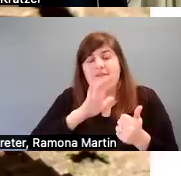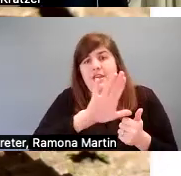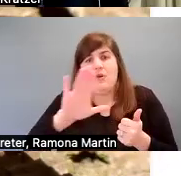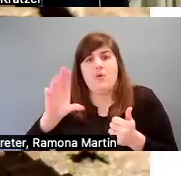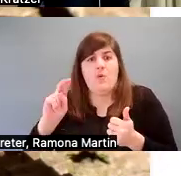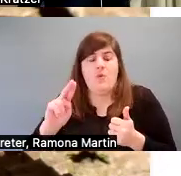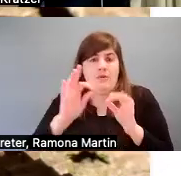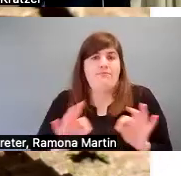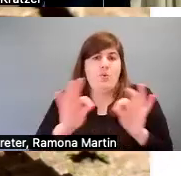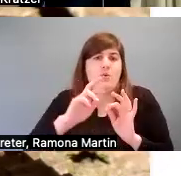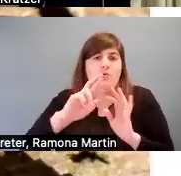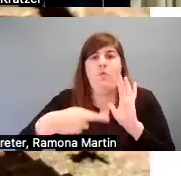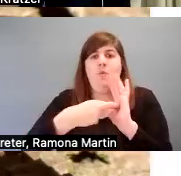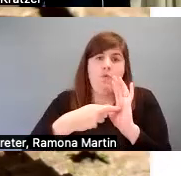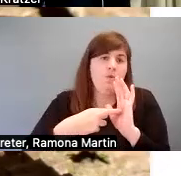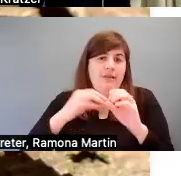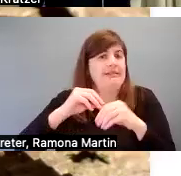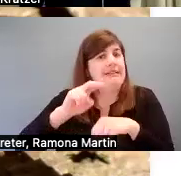nature.